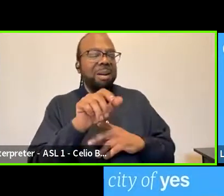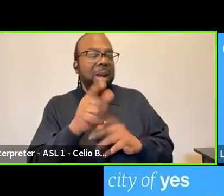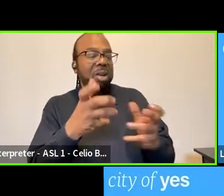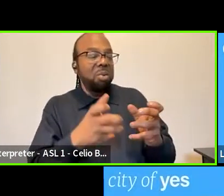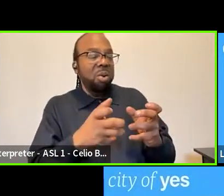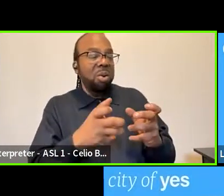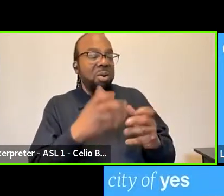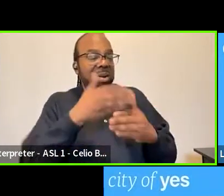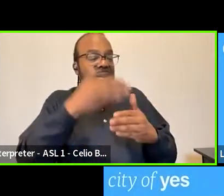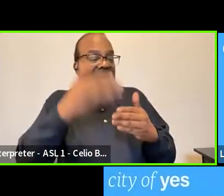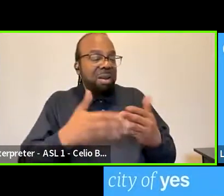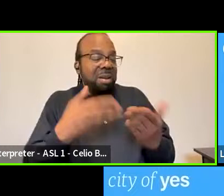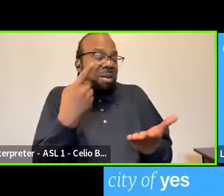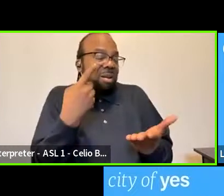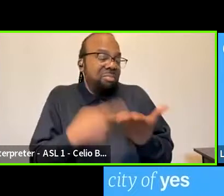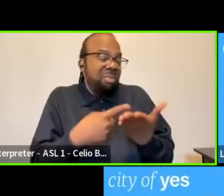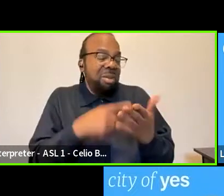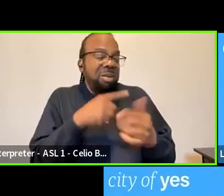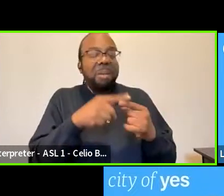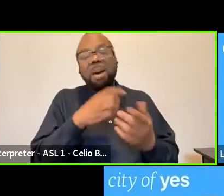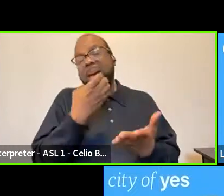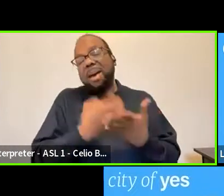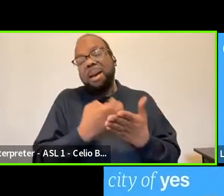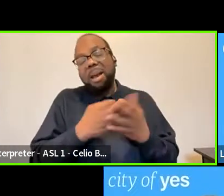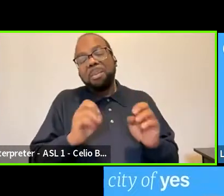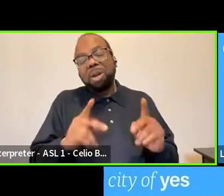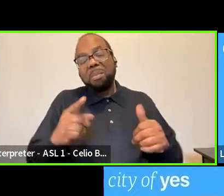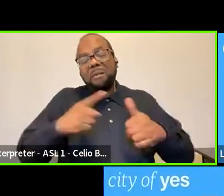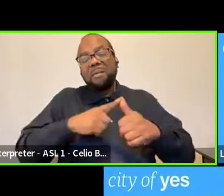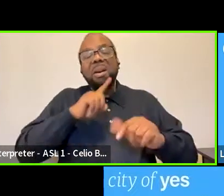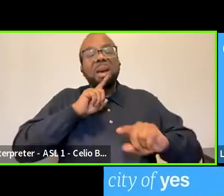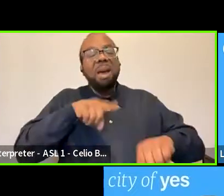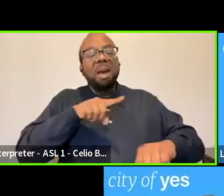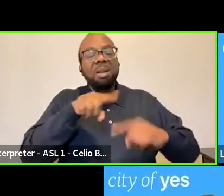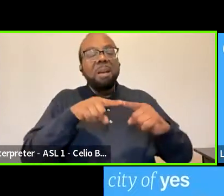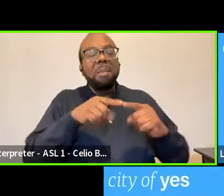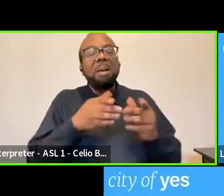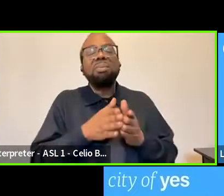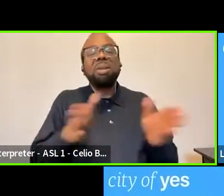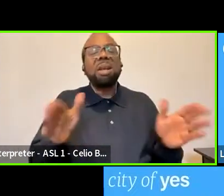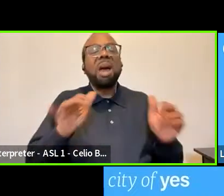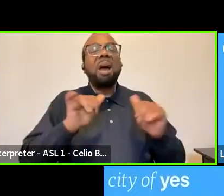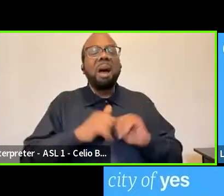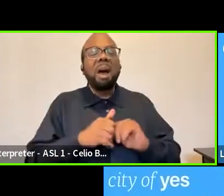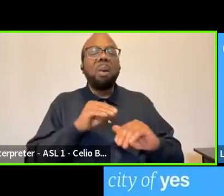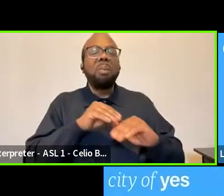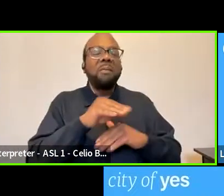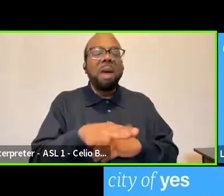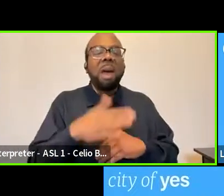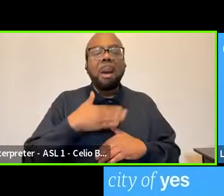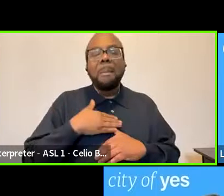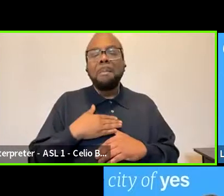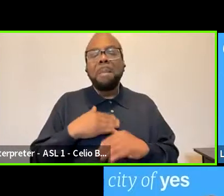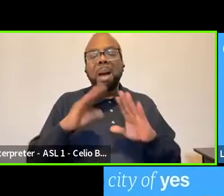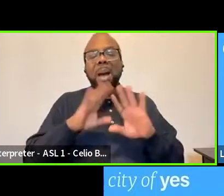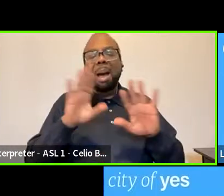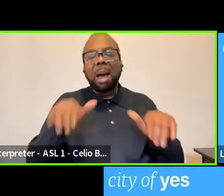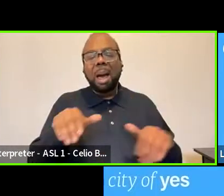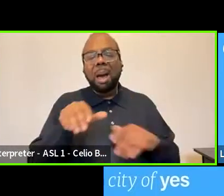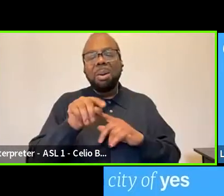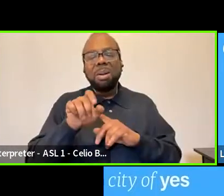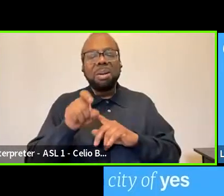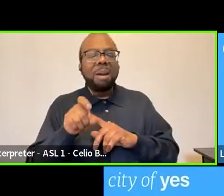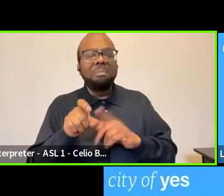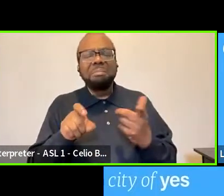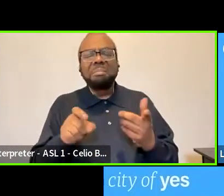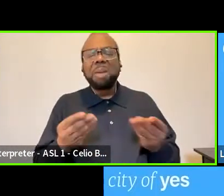information about economic opportunity, they can do that. But I'm first going to answer your question about generally, how will this affect my property taxes? So property